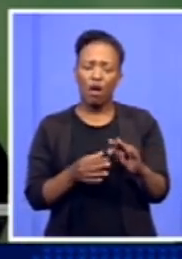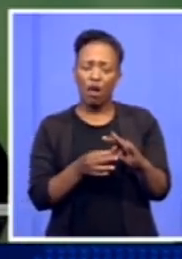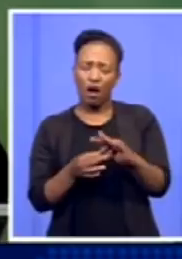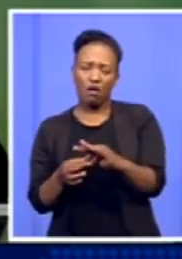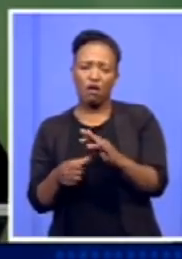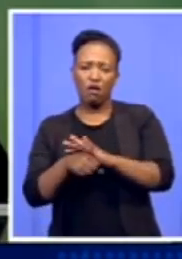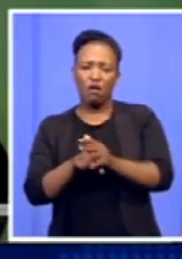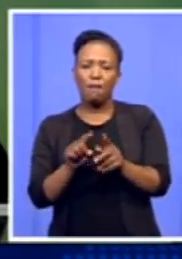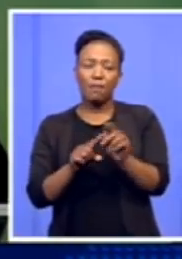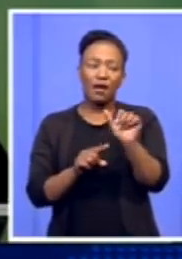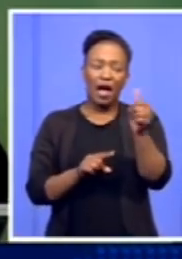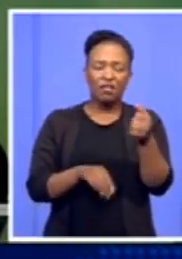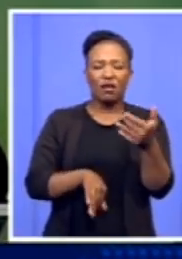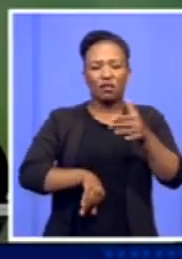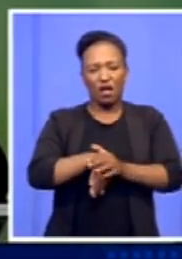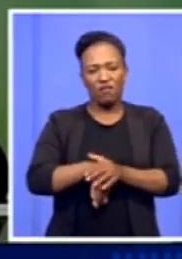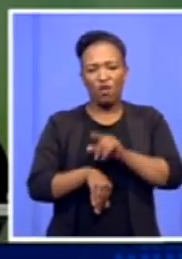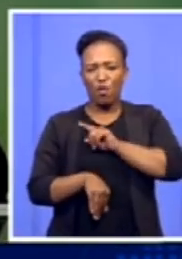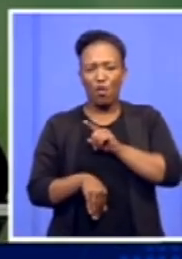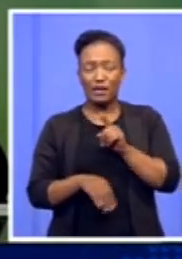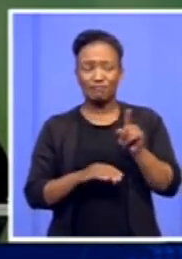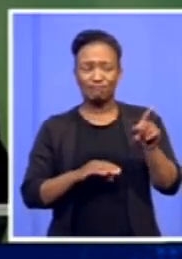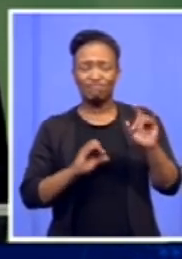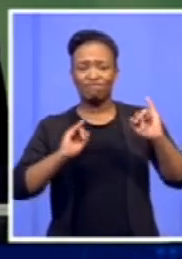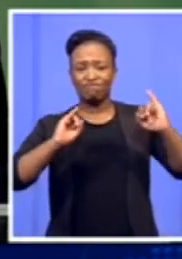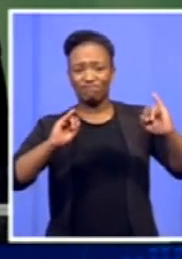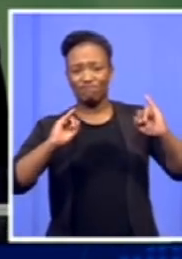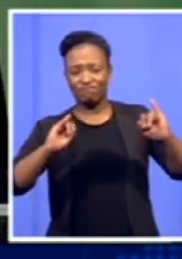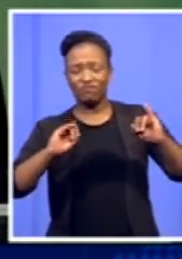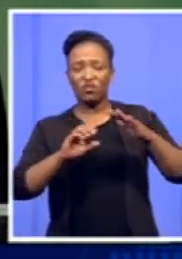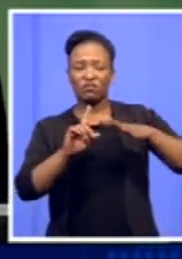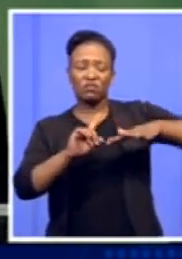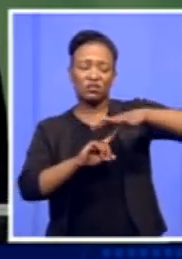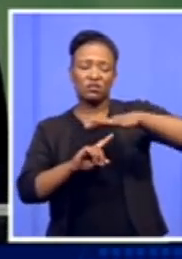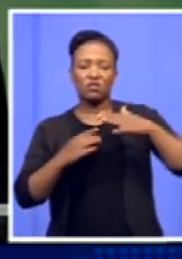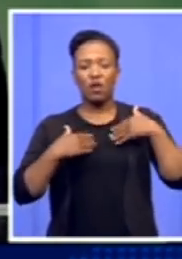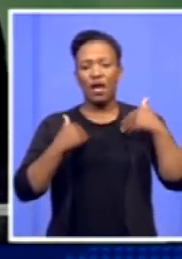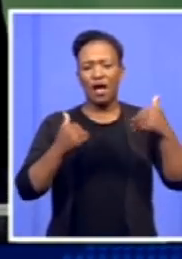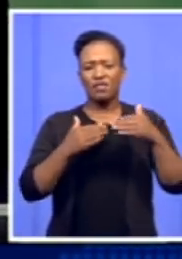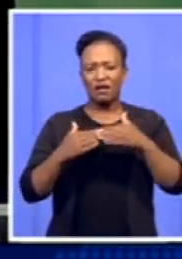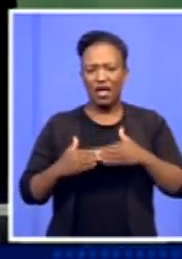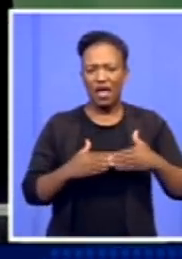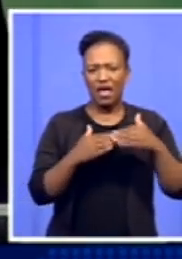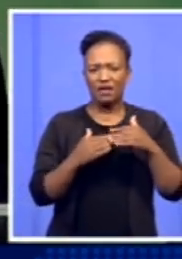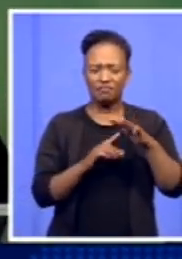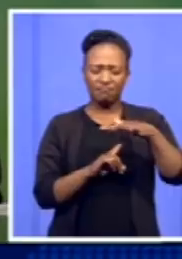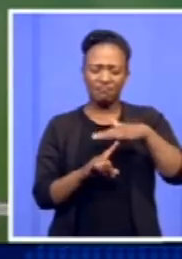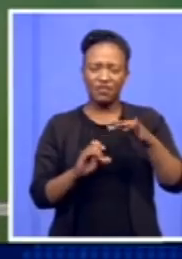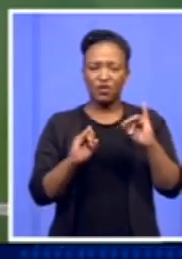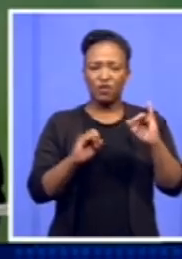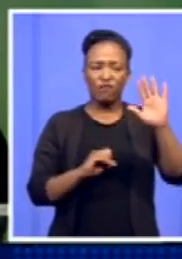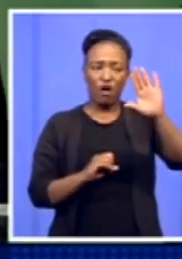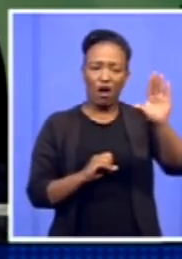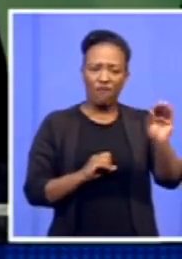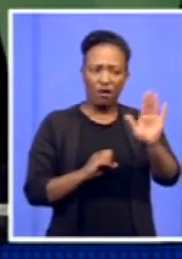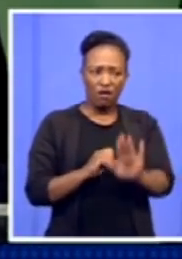the deteriorating healthcare situation that we're seeing in a lot of African countries. And today